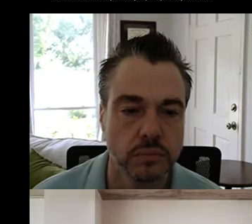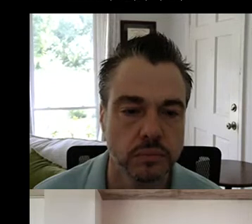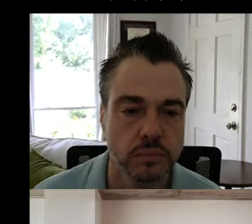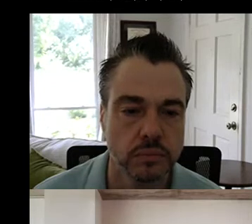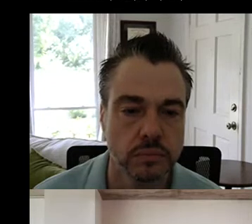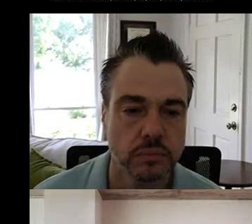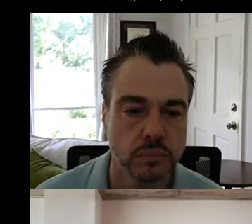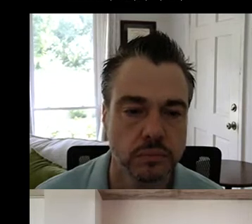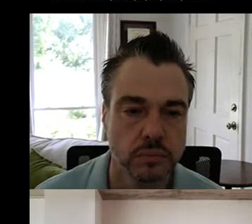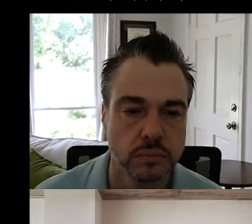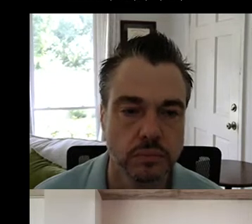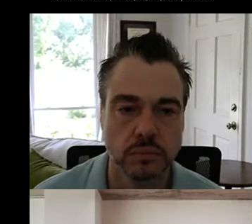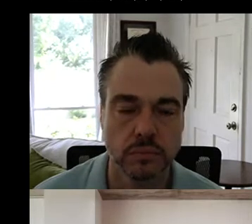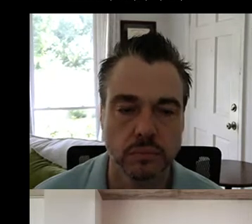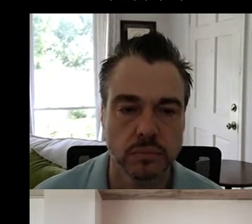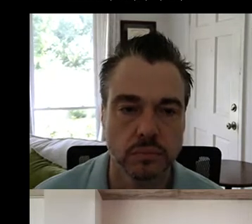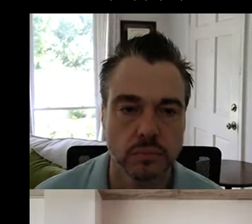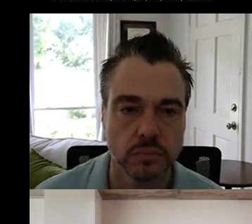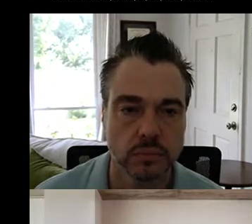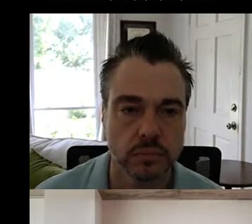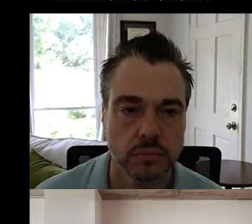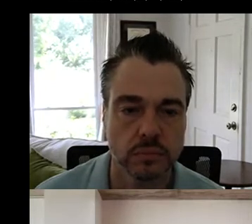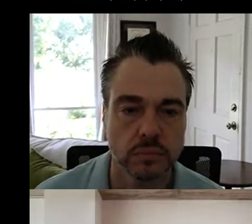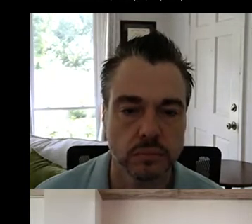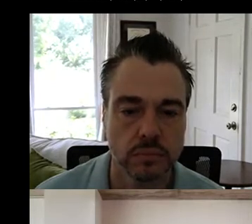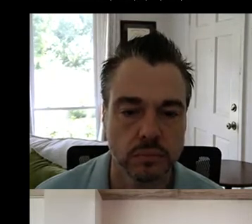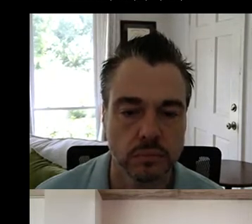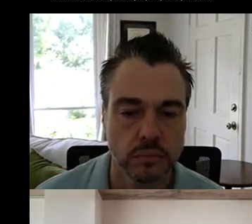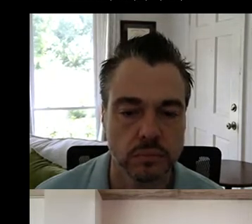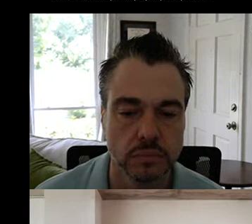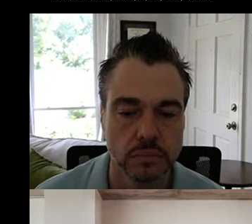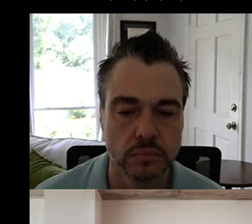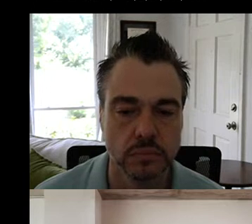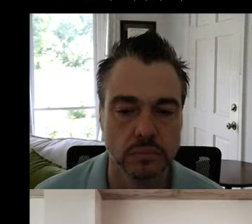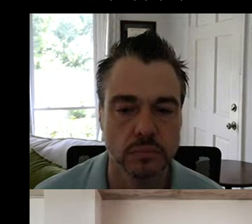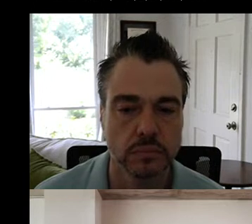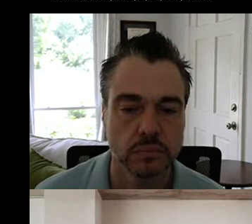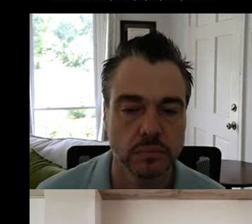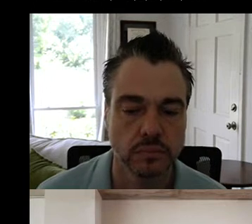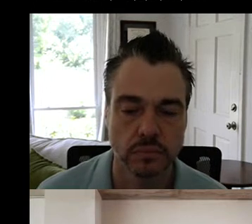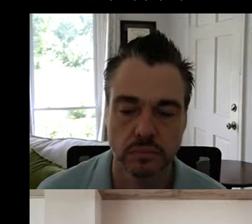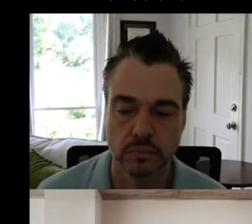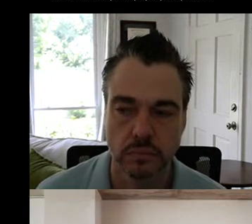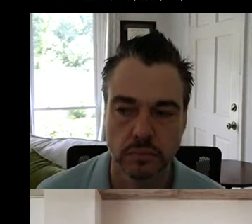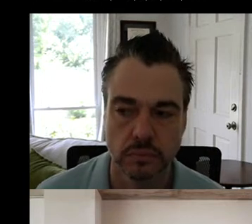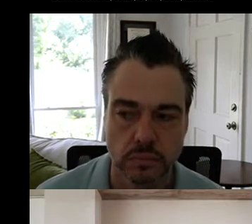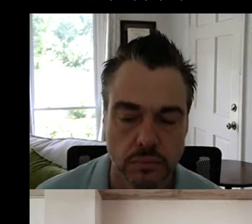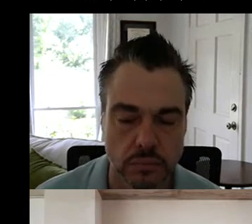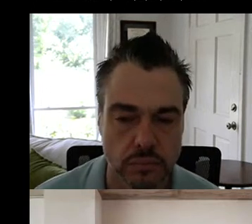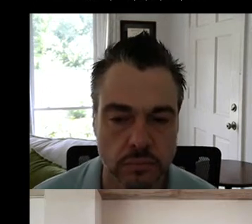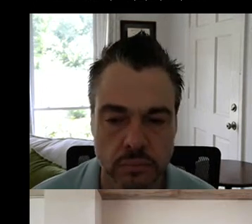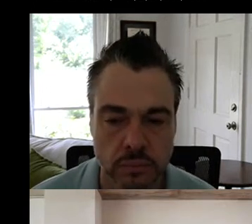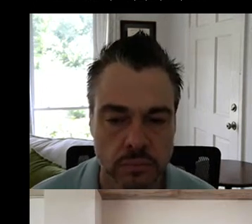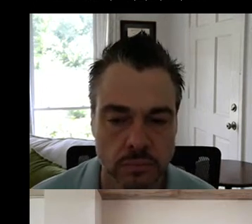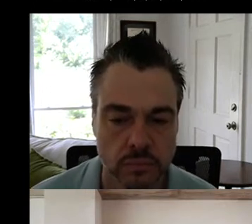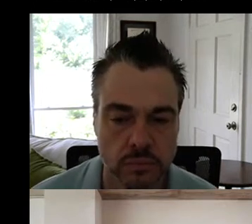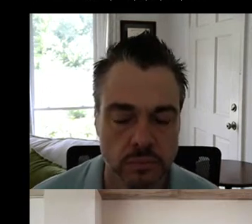So one of the changes, if you were part of the cost study 5 years ago when PCG conducted